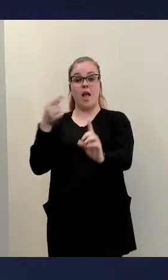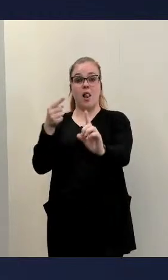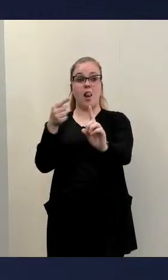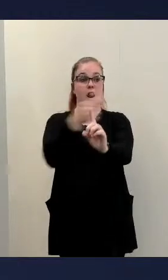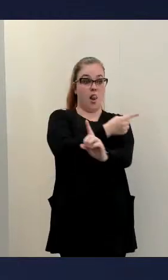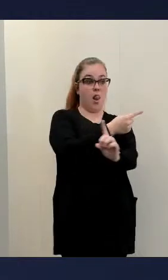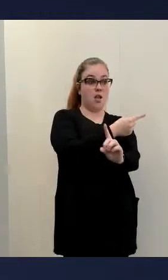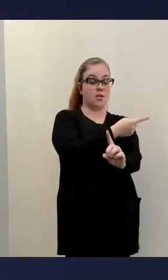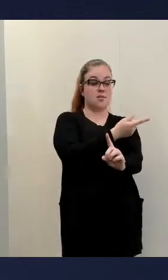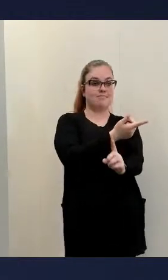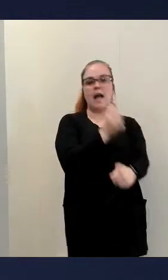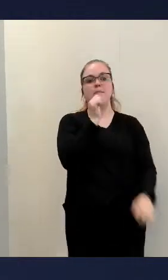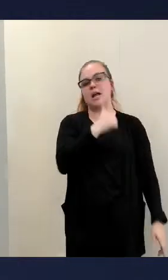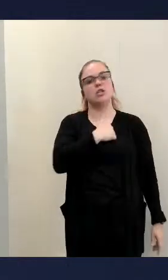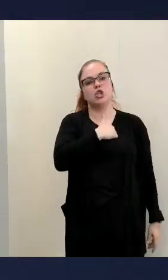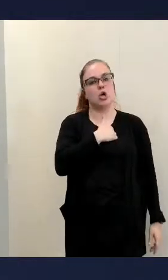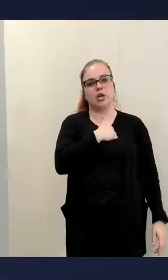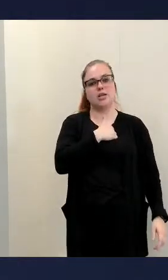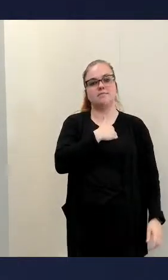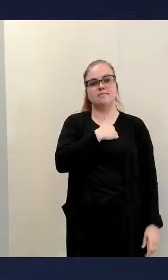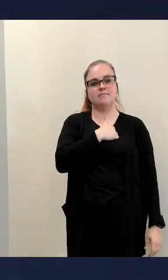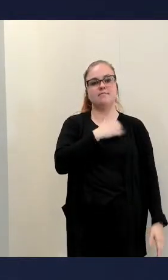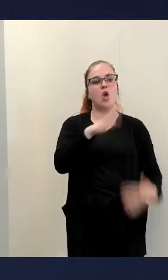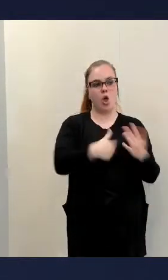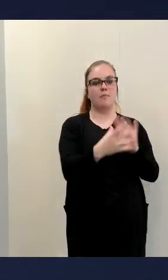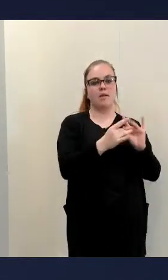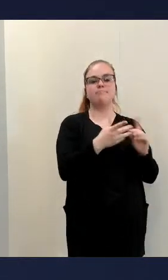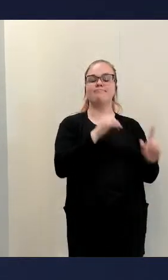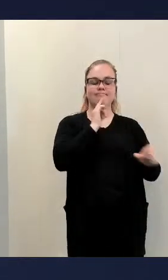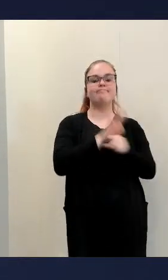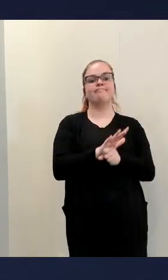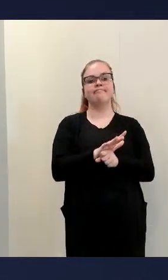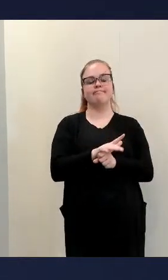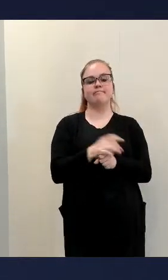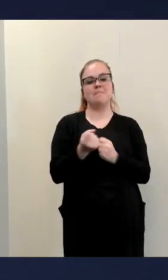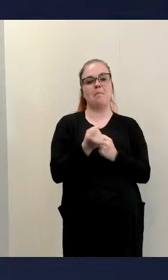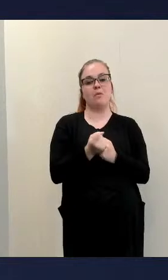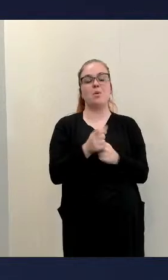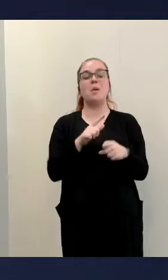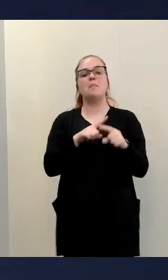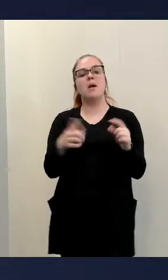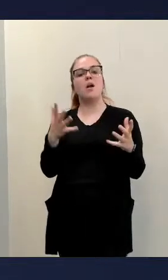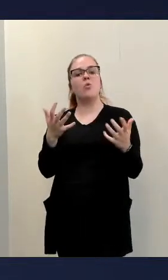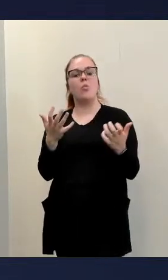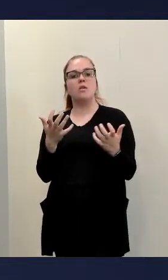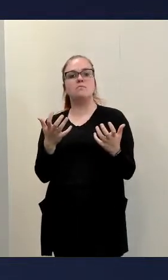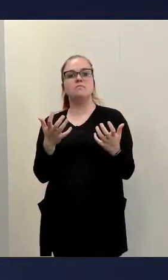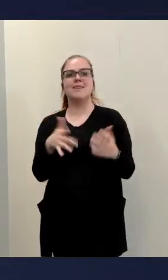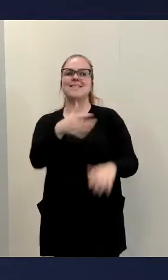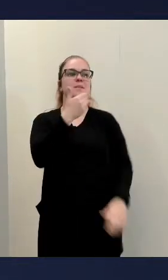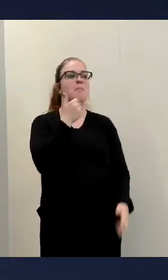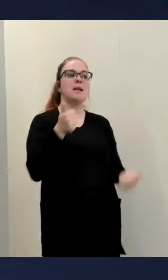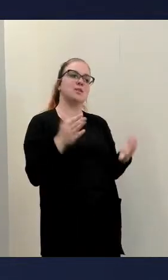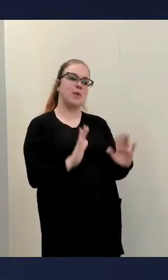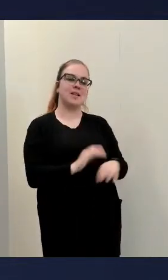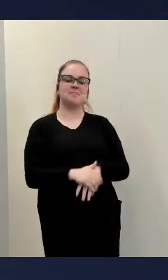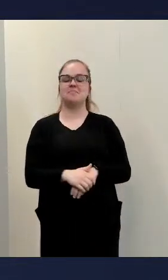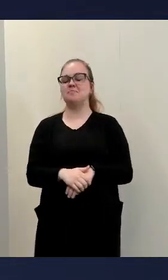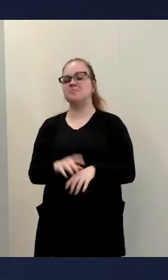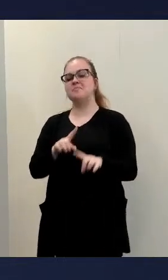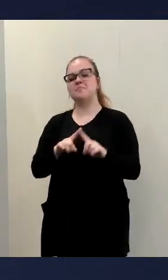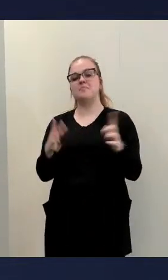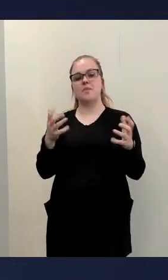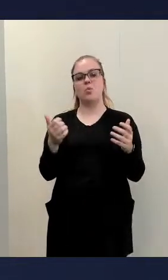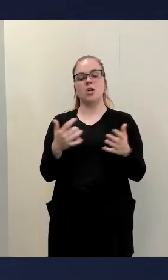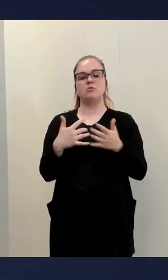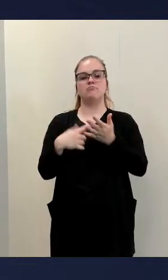that, I do not apologize. I stand by all of my words, but I just want to talk about